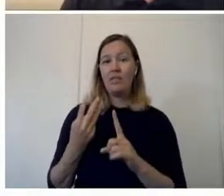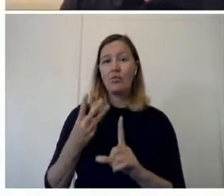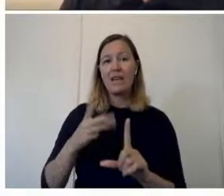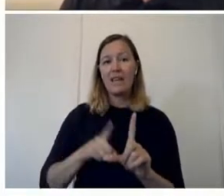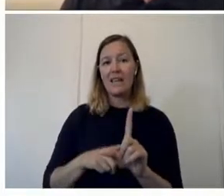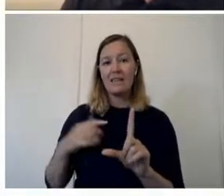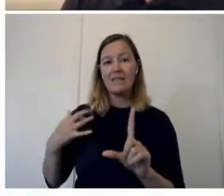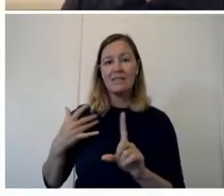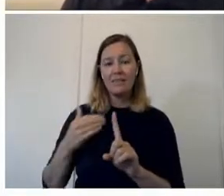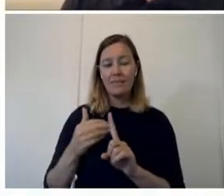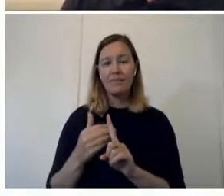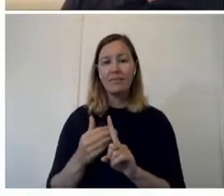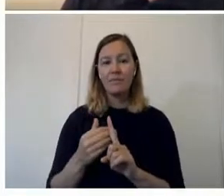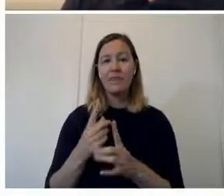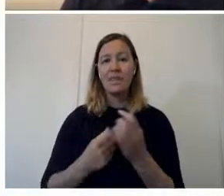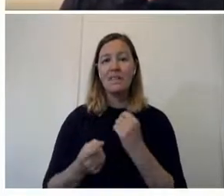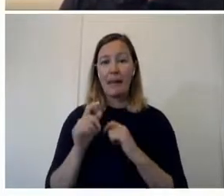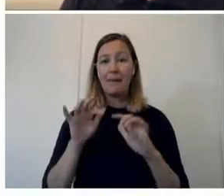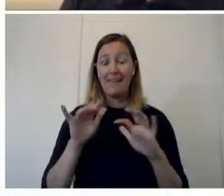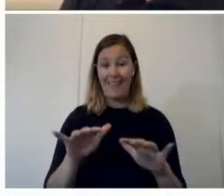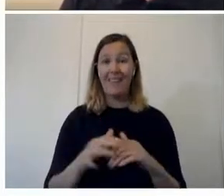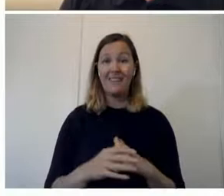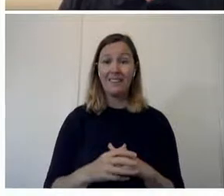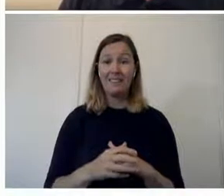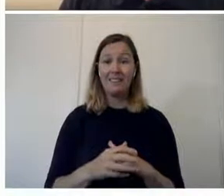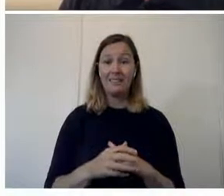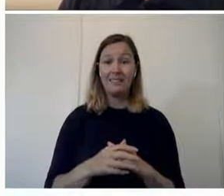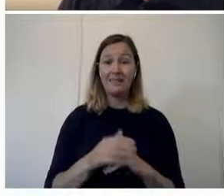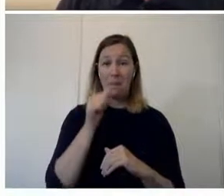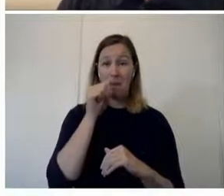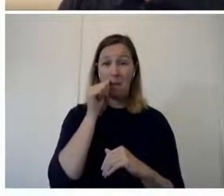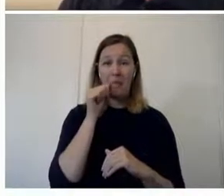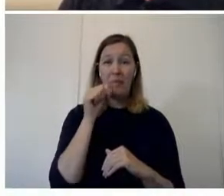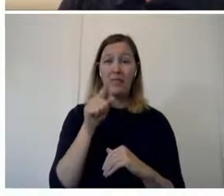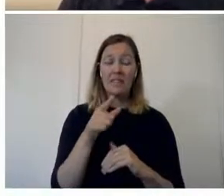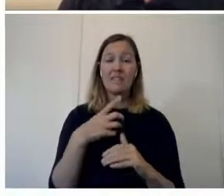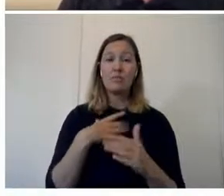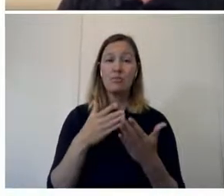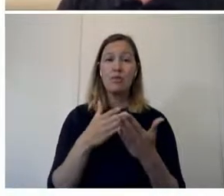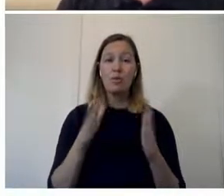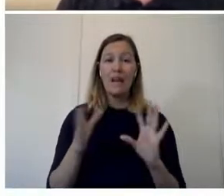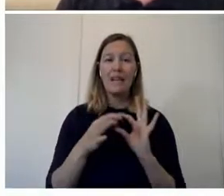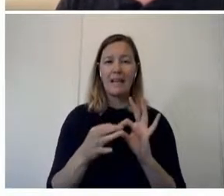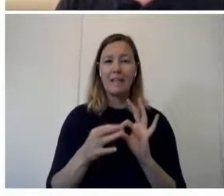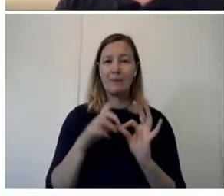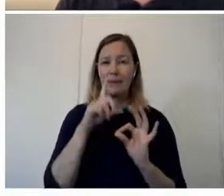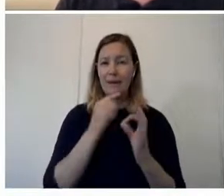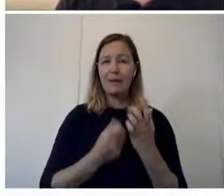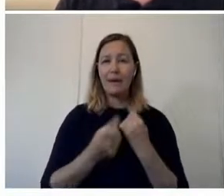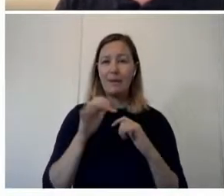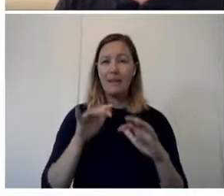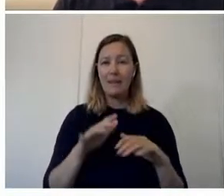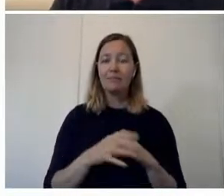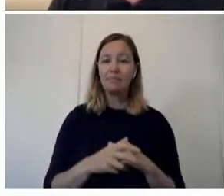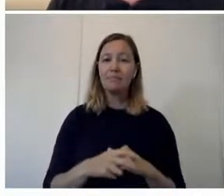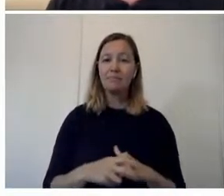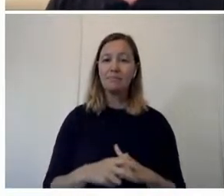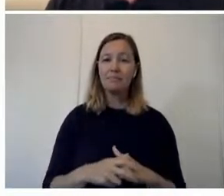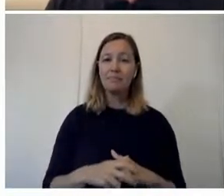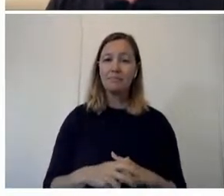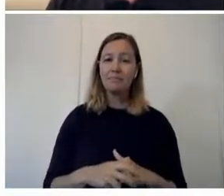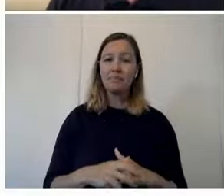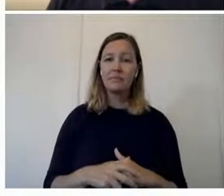it's happening. This is the front line of wider engagement in this whole basket of things.